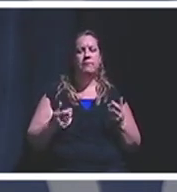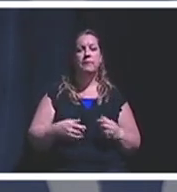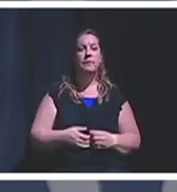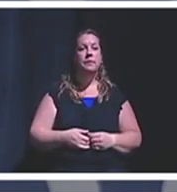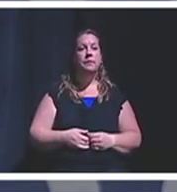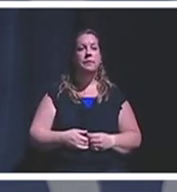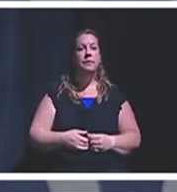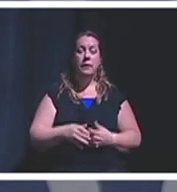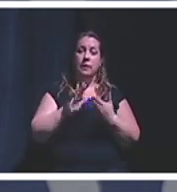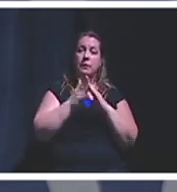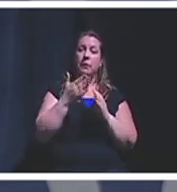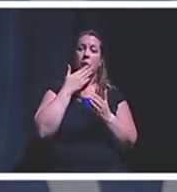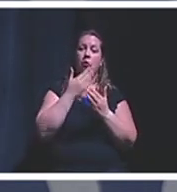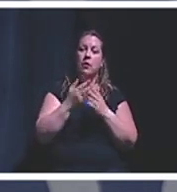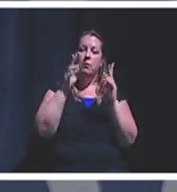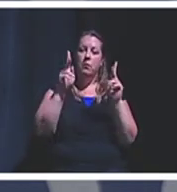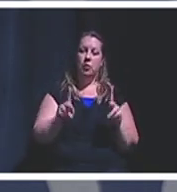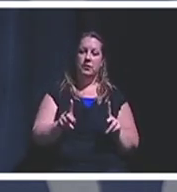be a good person.